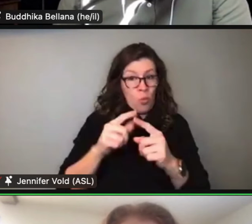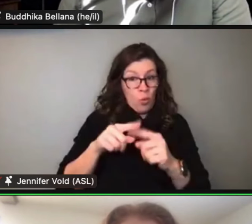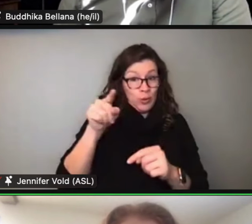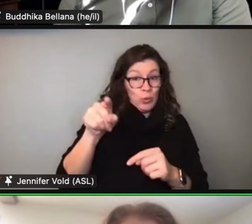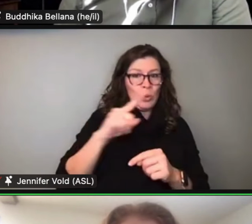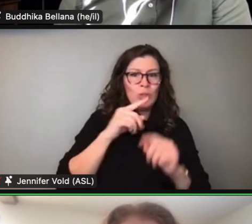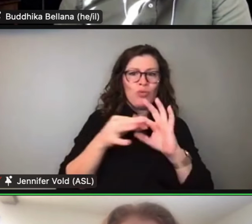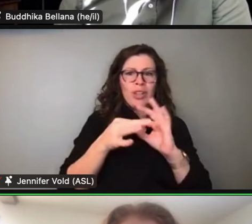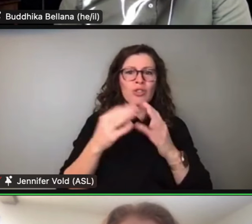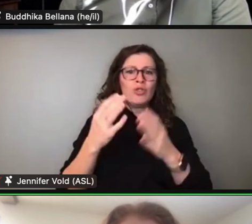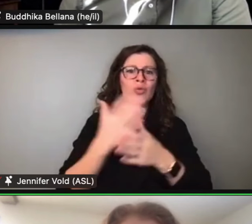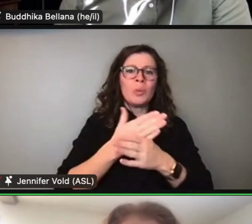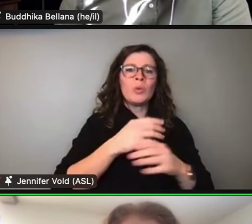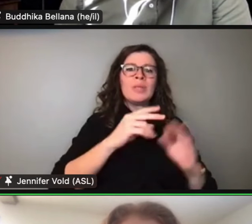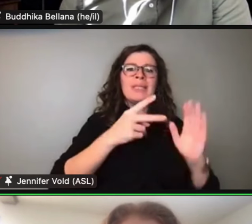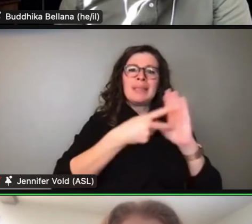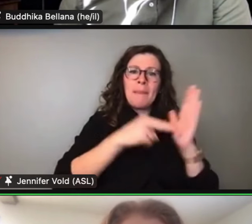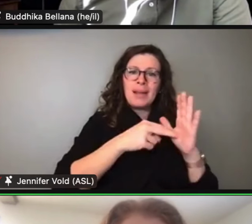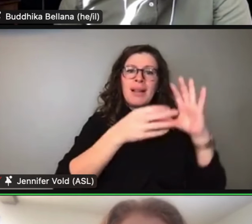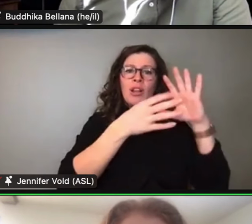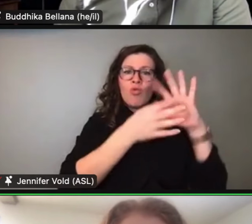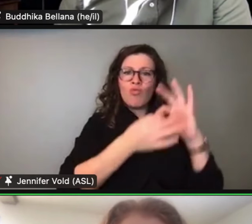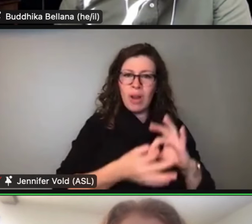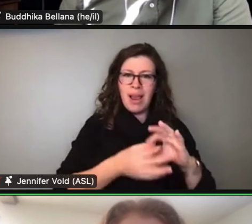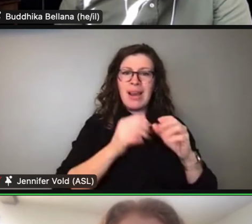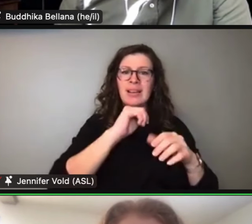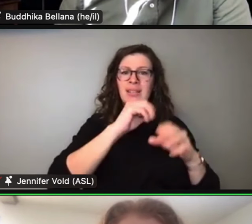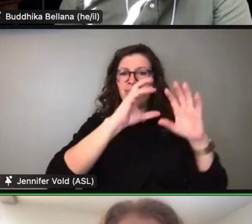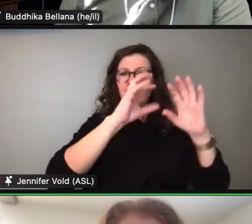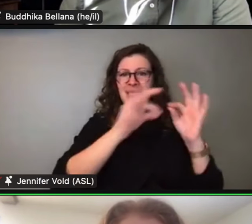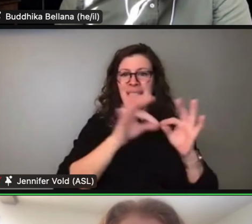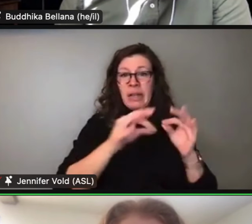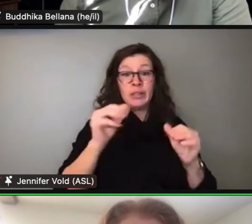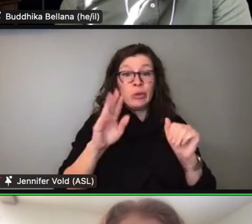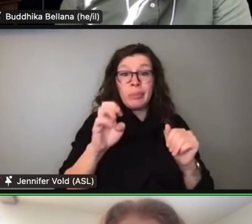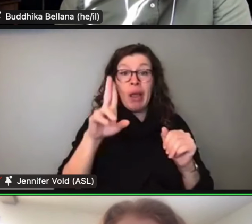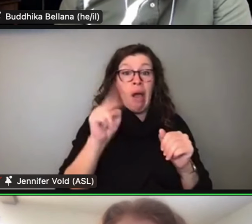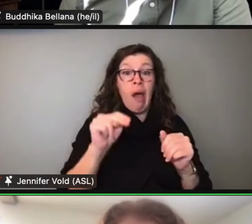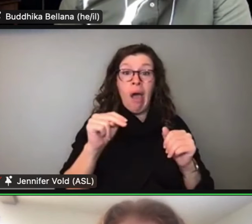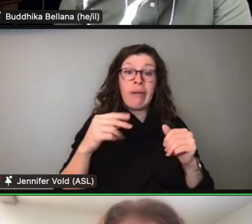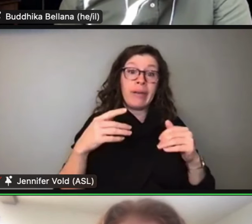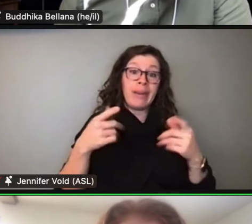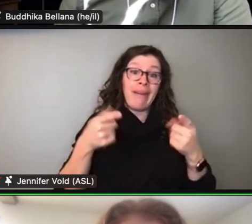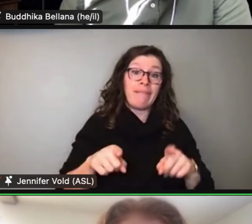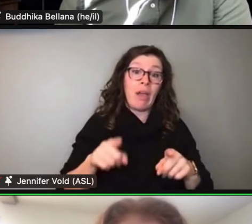a semantically related set of sentences, which could be an uneventful description of, e.g.,